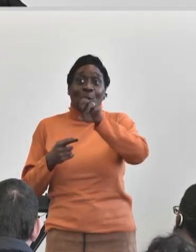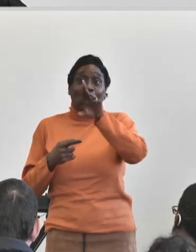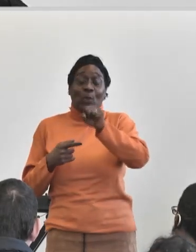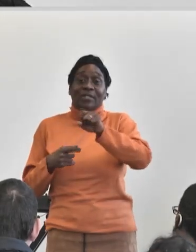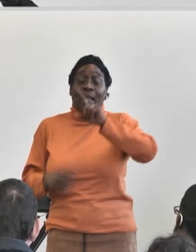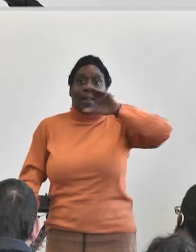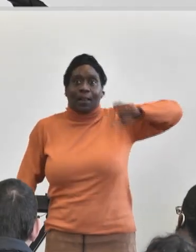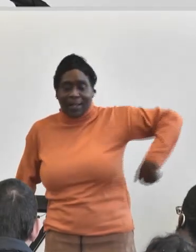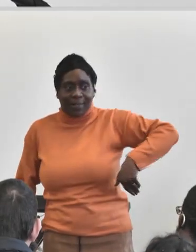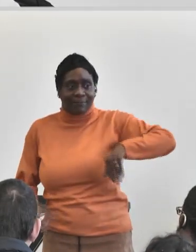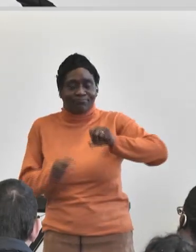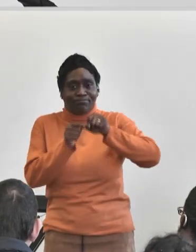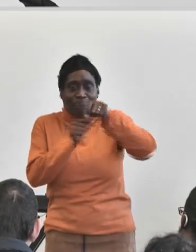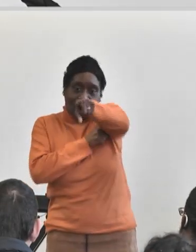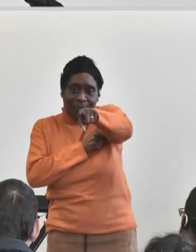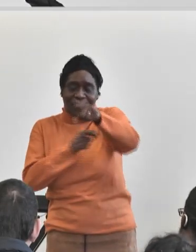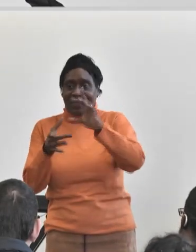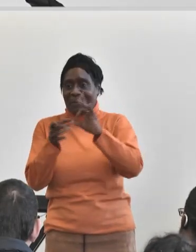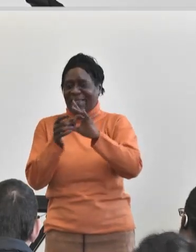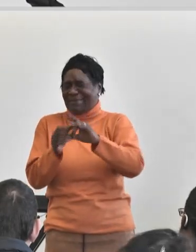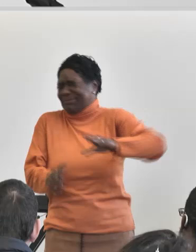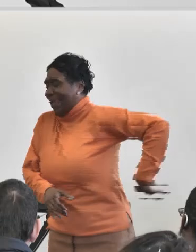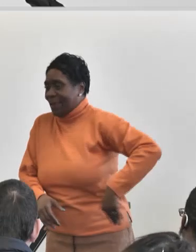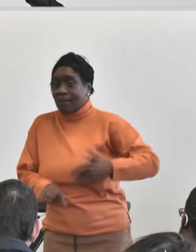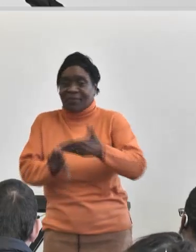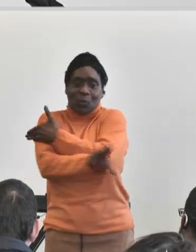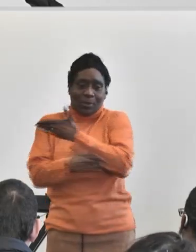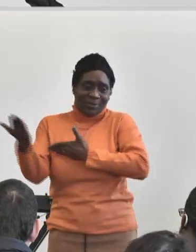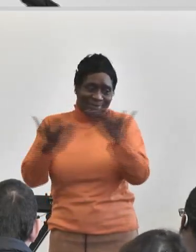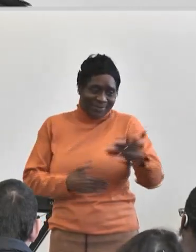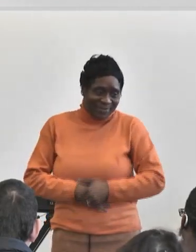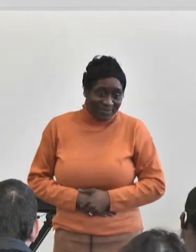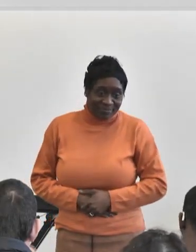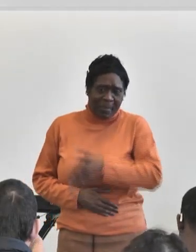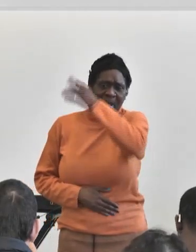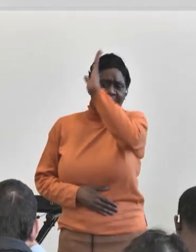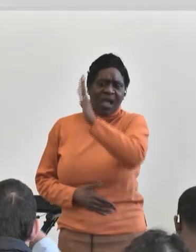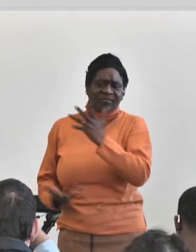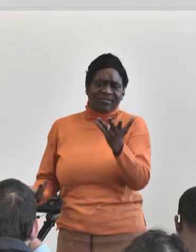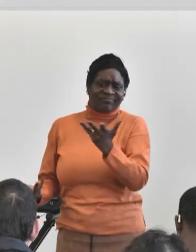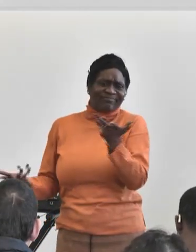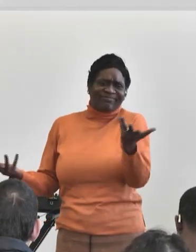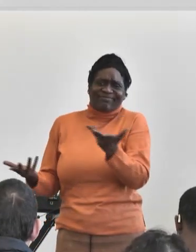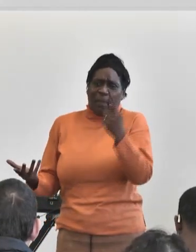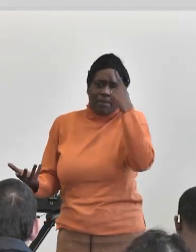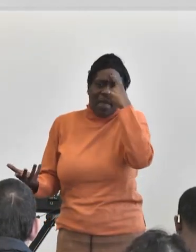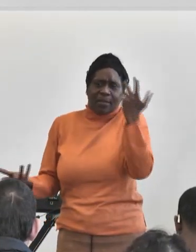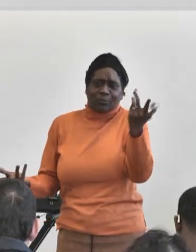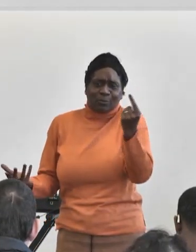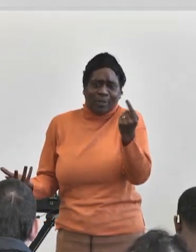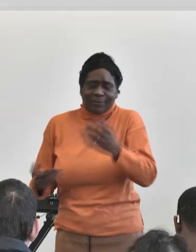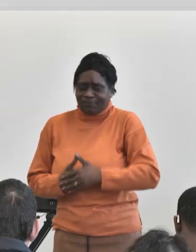late this morning, a couple hours before the service. And God just put my mind on